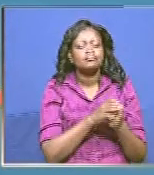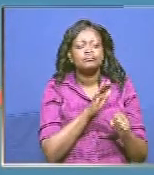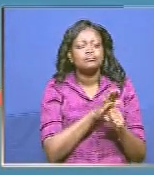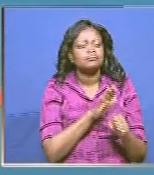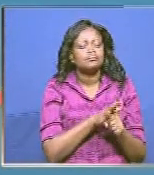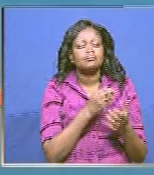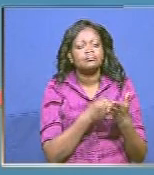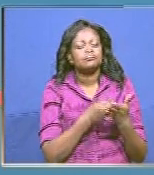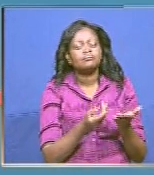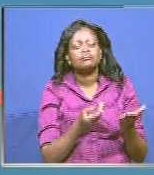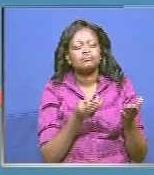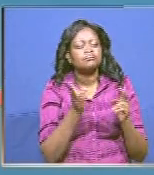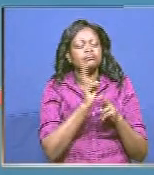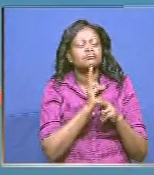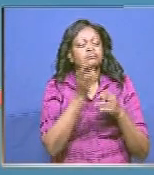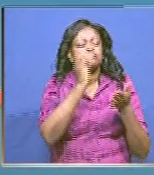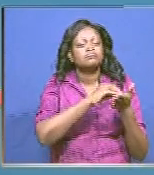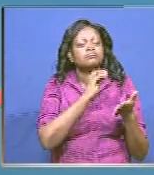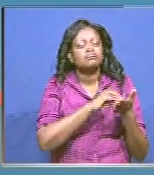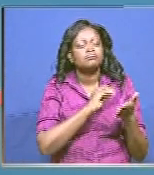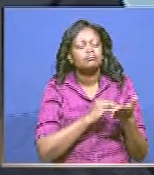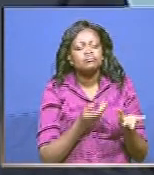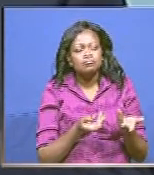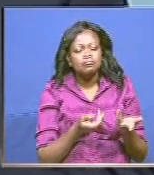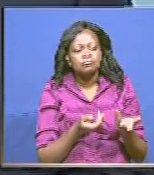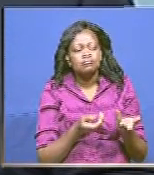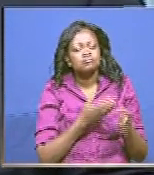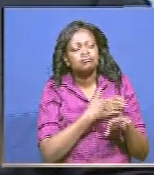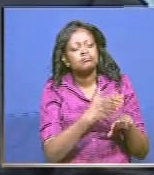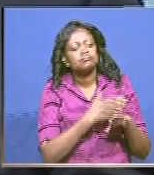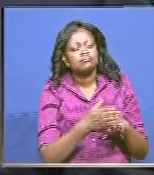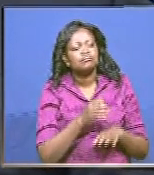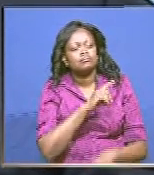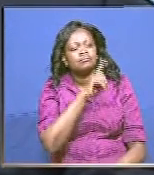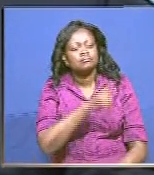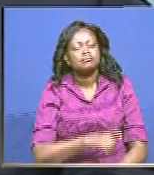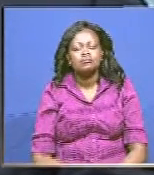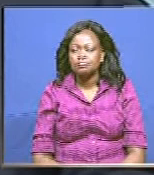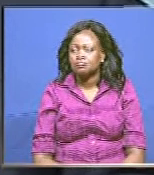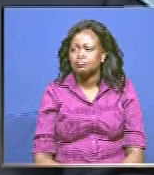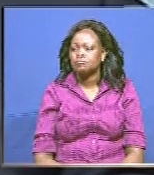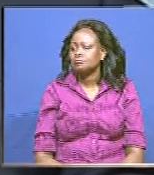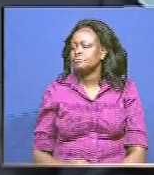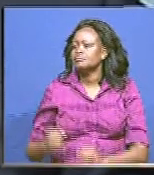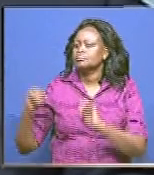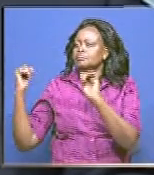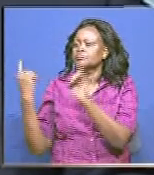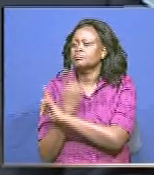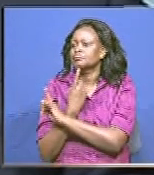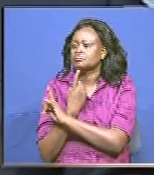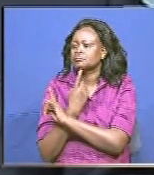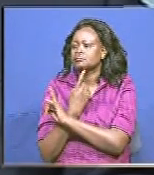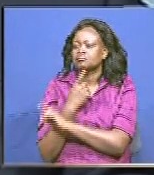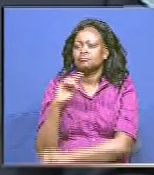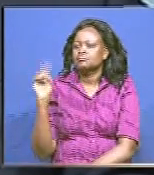is going to recurrent expenditure and wastage. I don't think so. I think you can go this case by case.